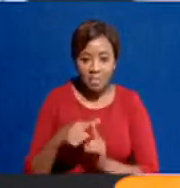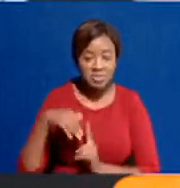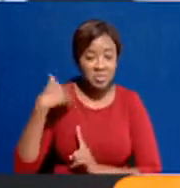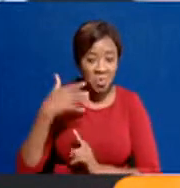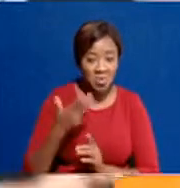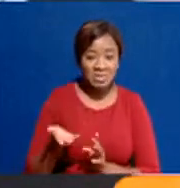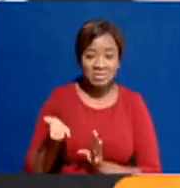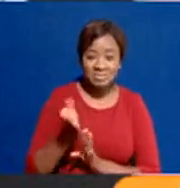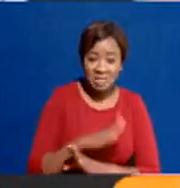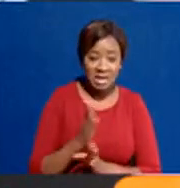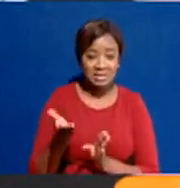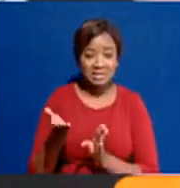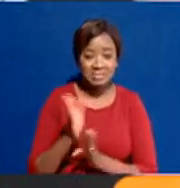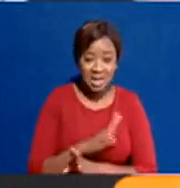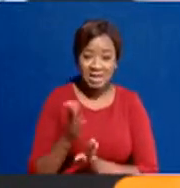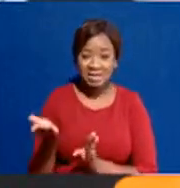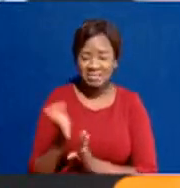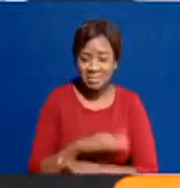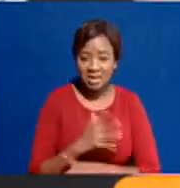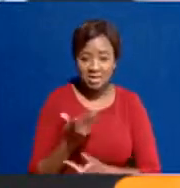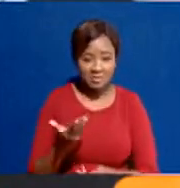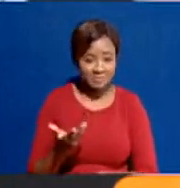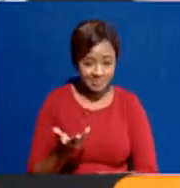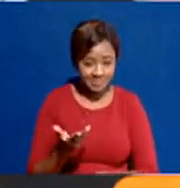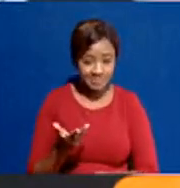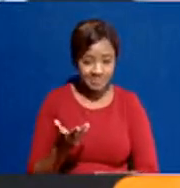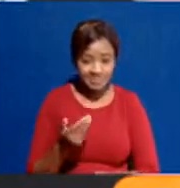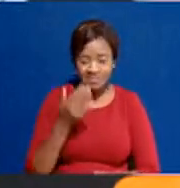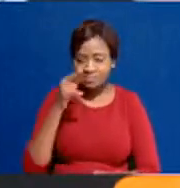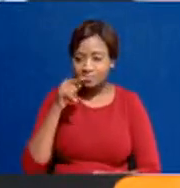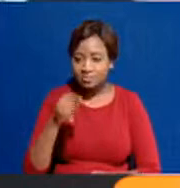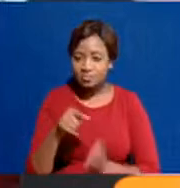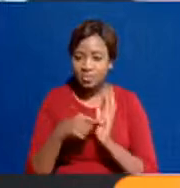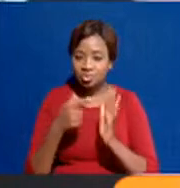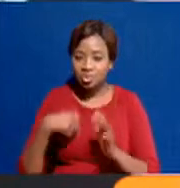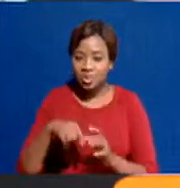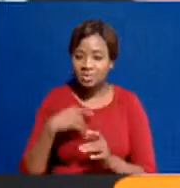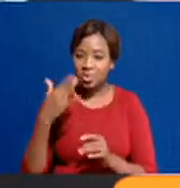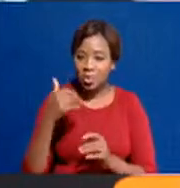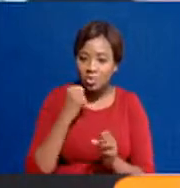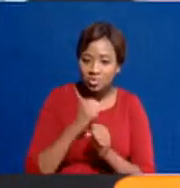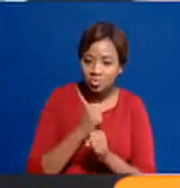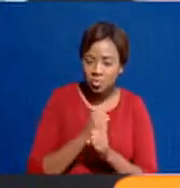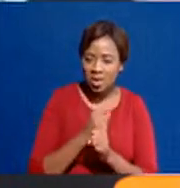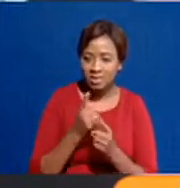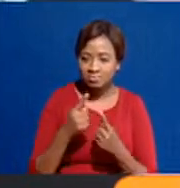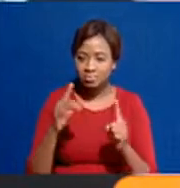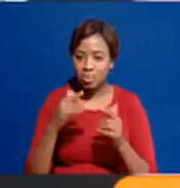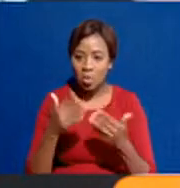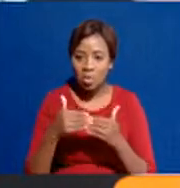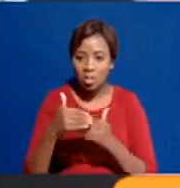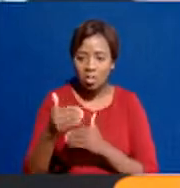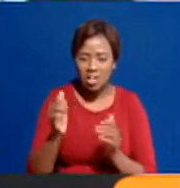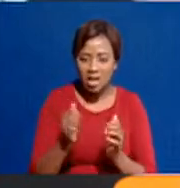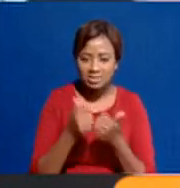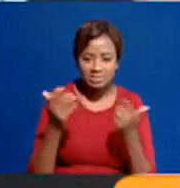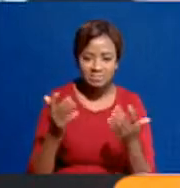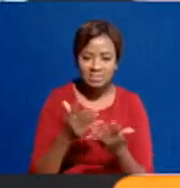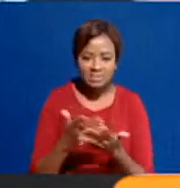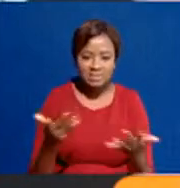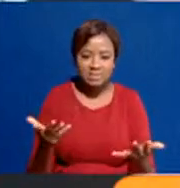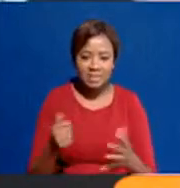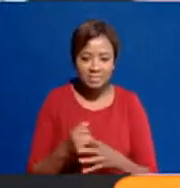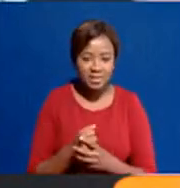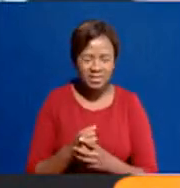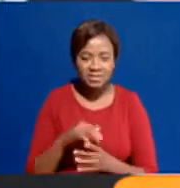there? Is it that because history has taught us that these things sometimes do work, or it always works, or there's an outcome? That's why we keep going back to trying